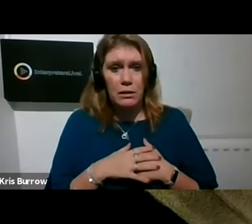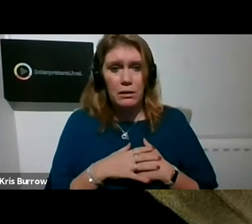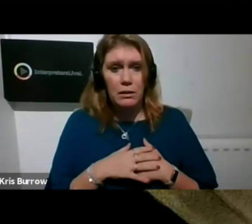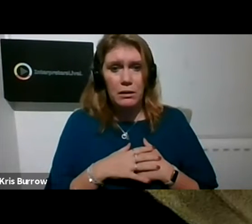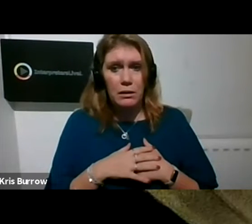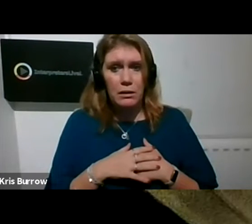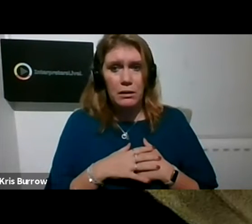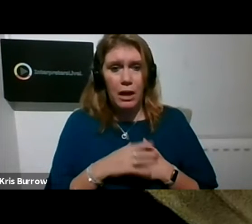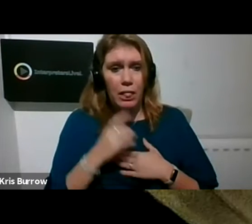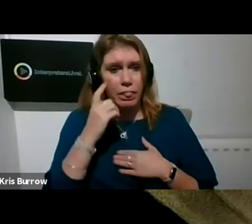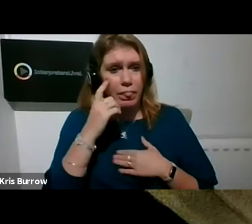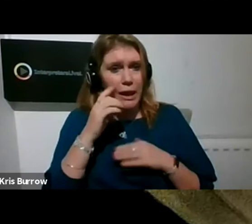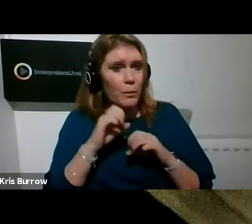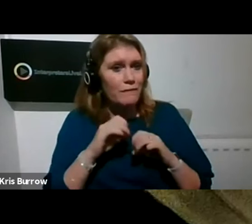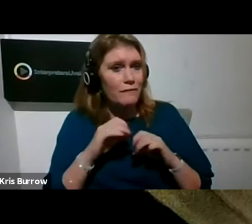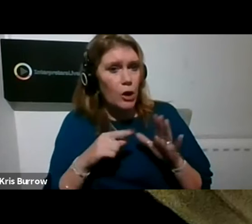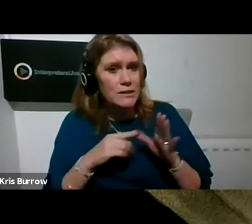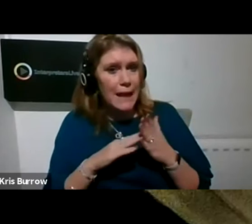We lost her.